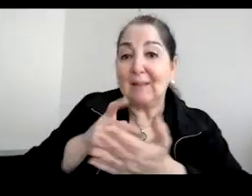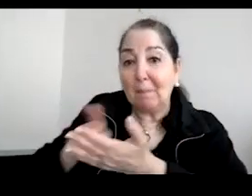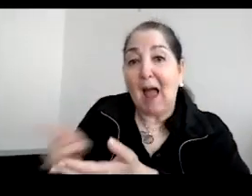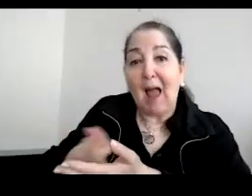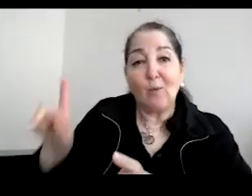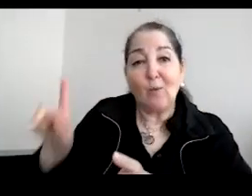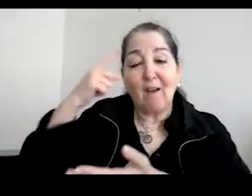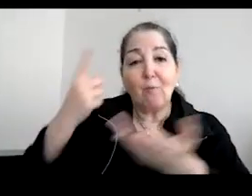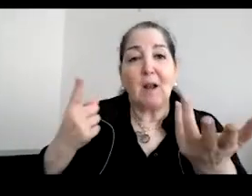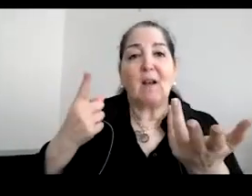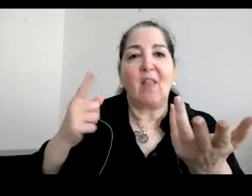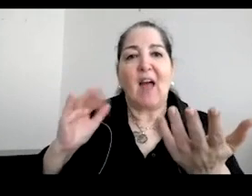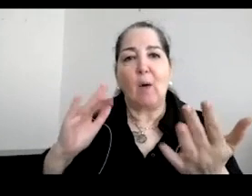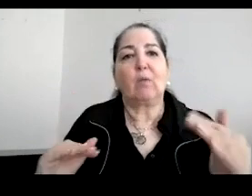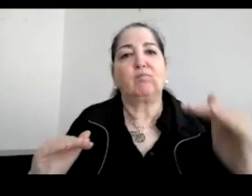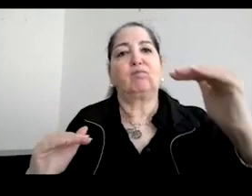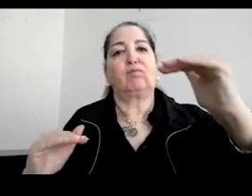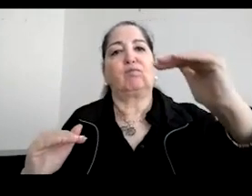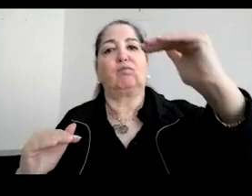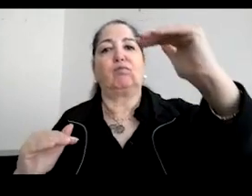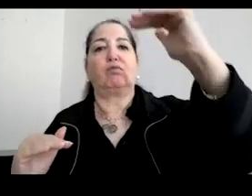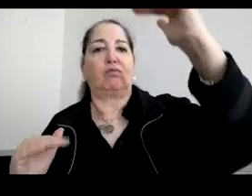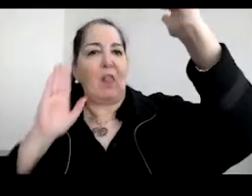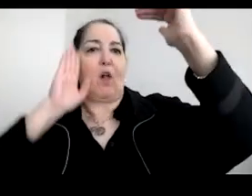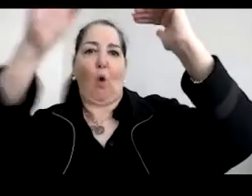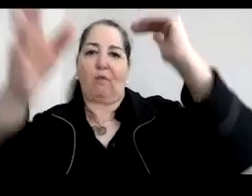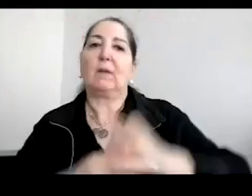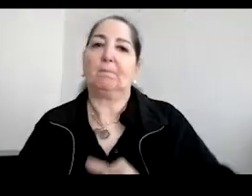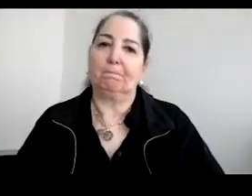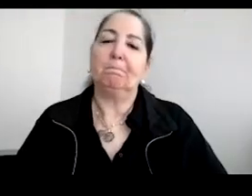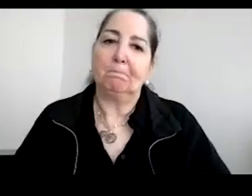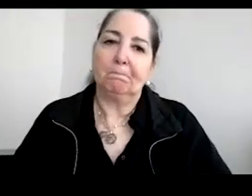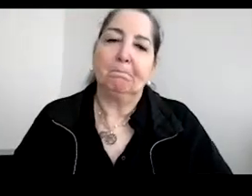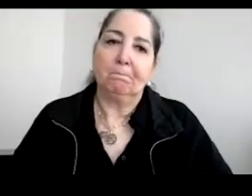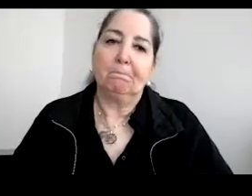going to kind of hurt our economy and our competitiveness in the long term,